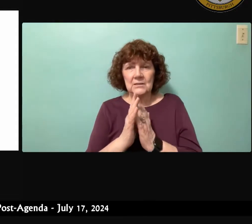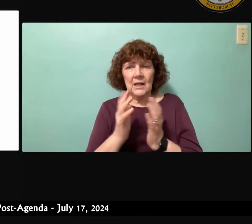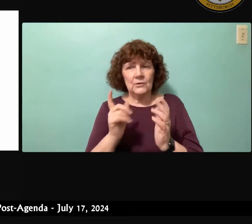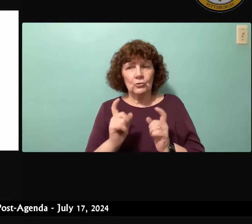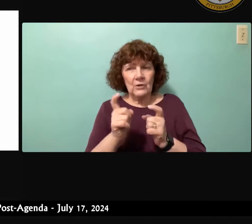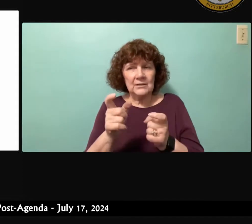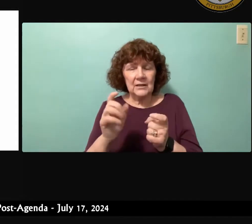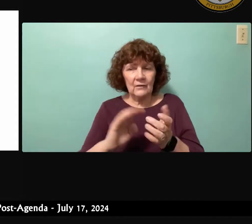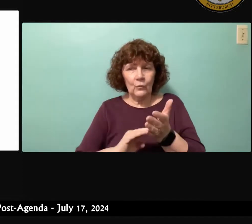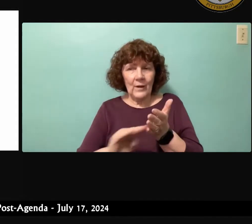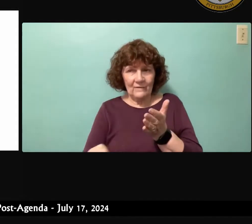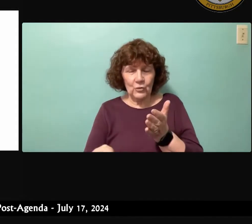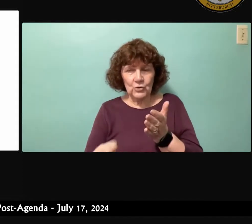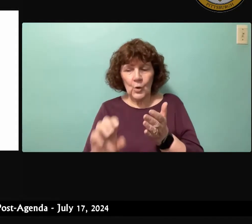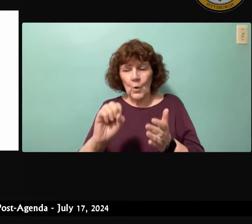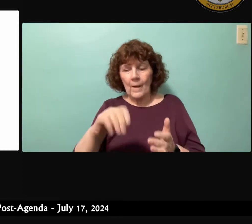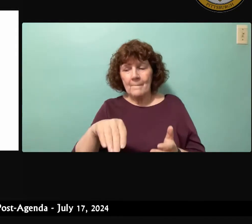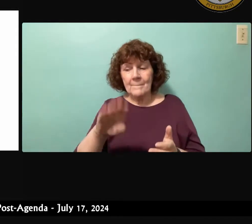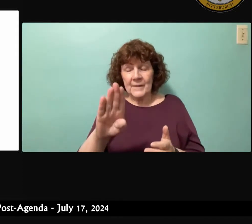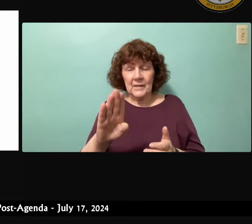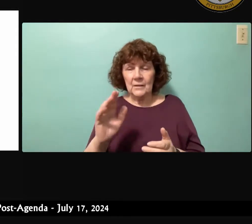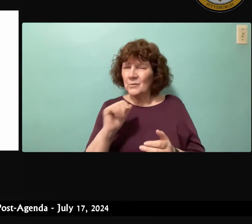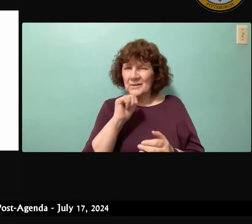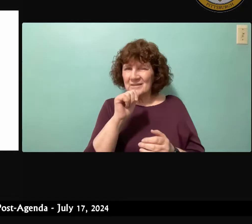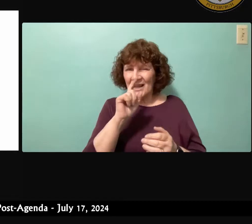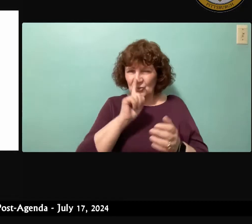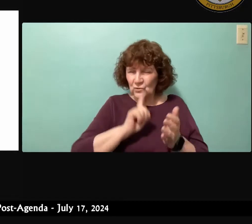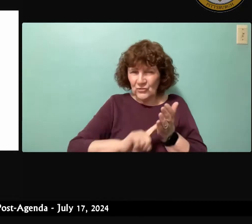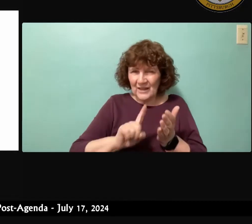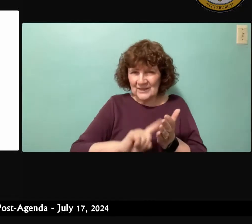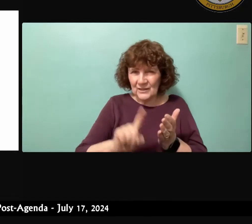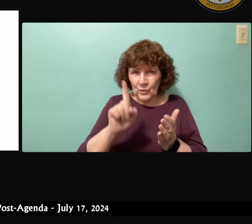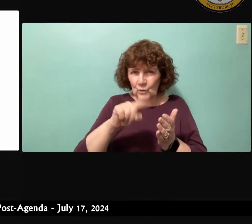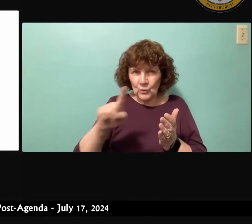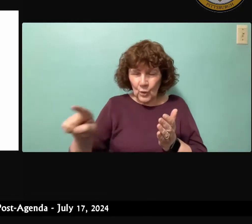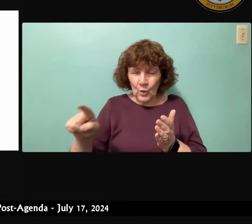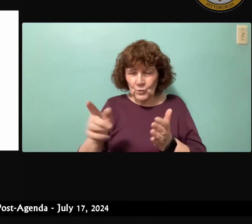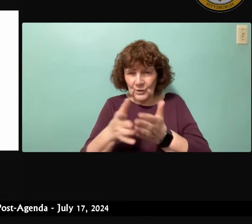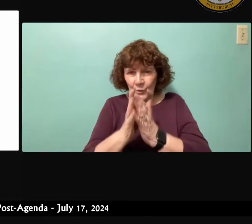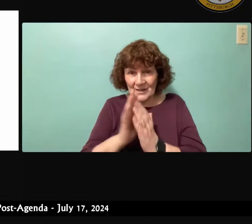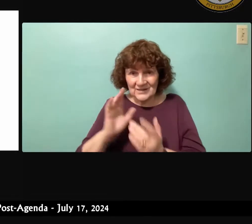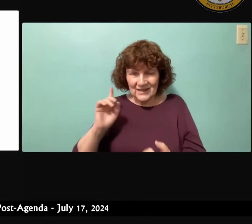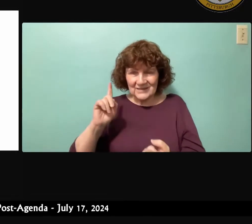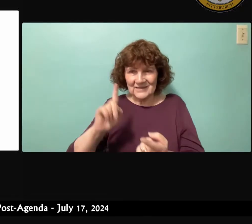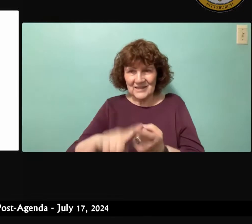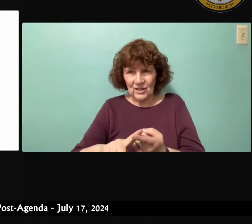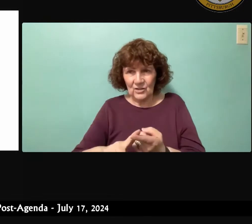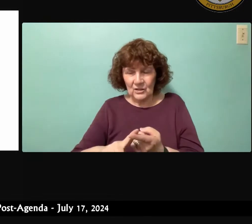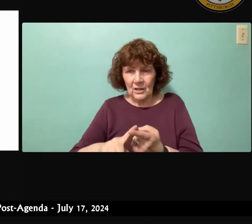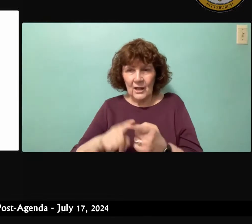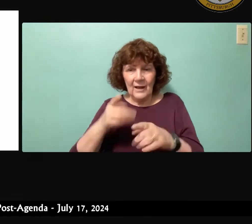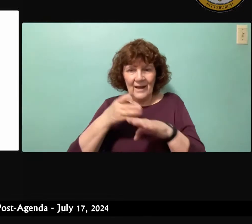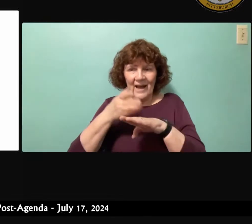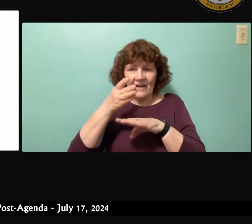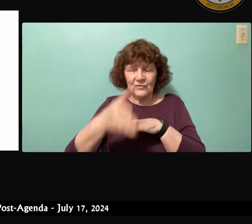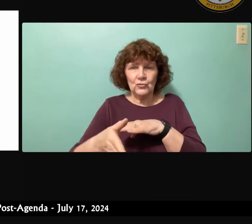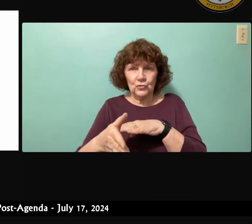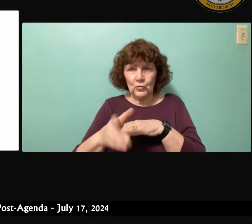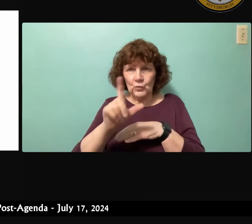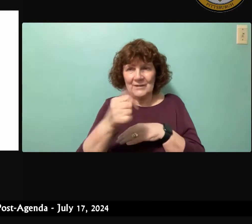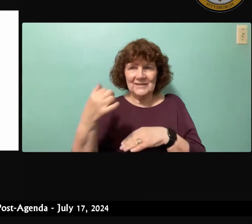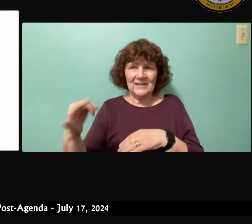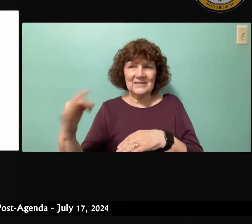waivers, OMB was not tracking those waiver requests until after